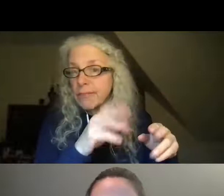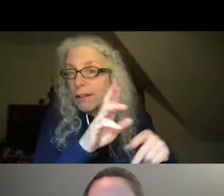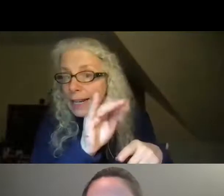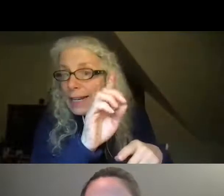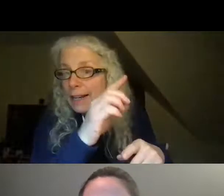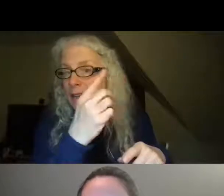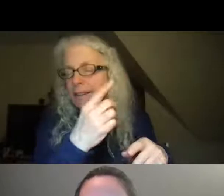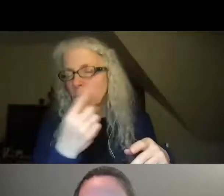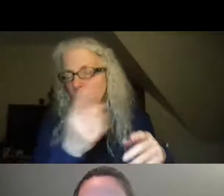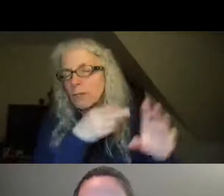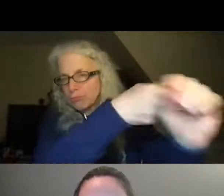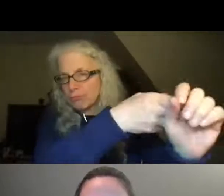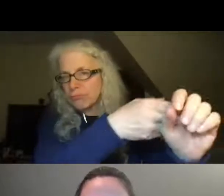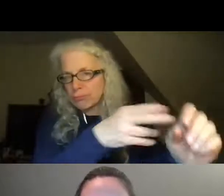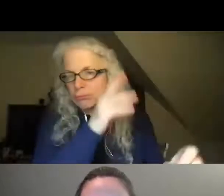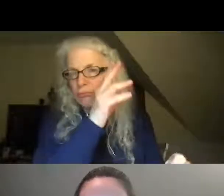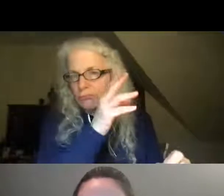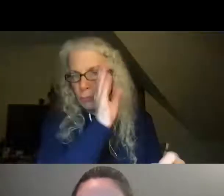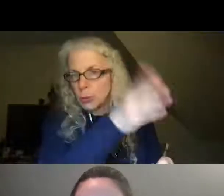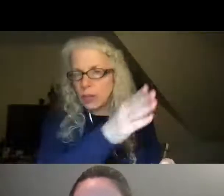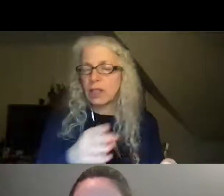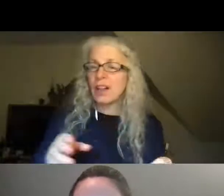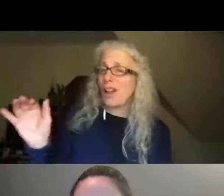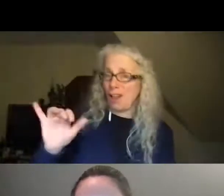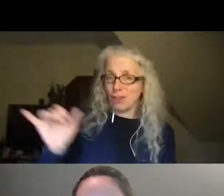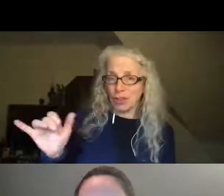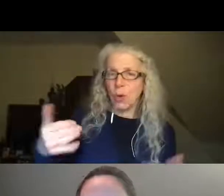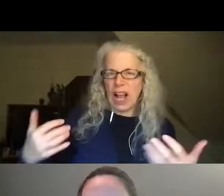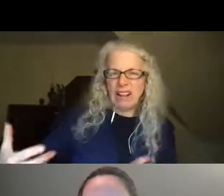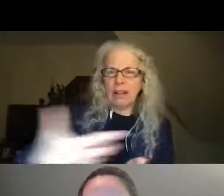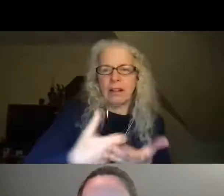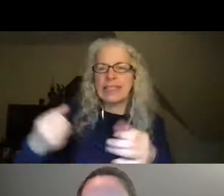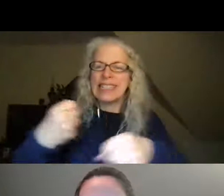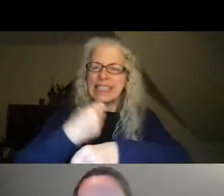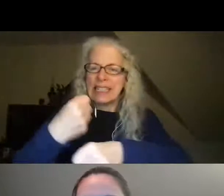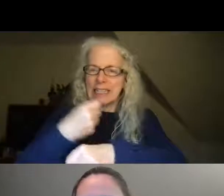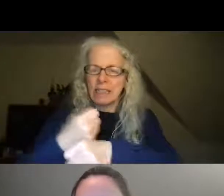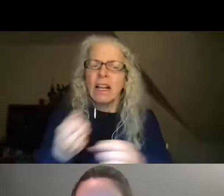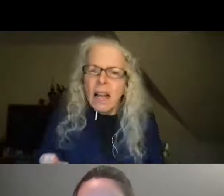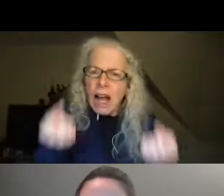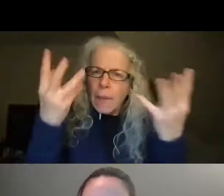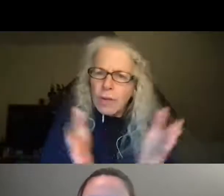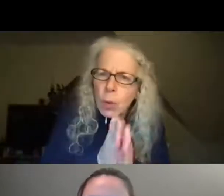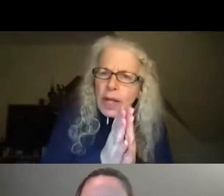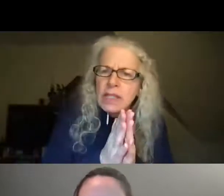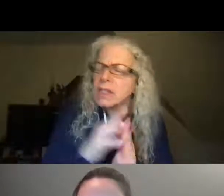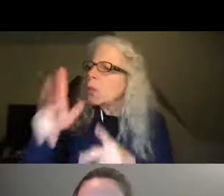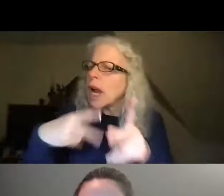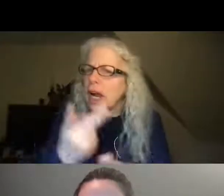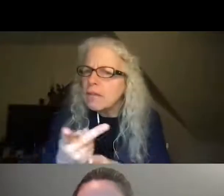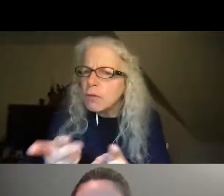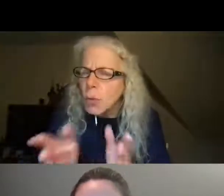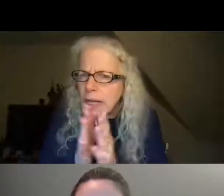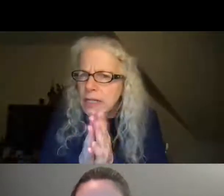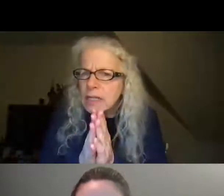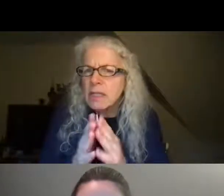I also provide statistical information about the amount of requests and what type of requests and report that